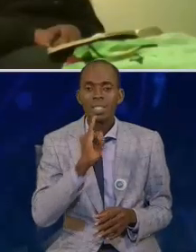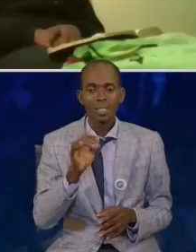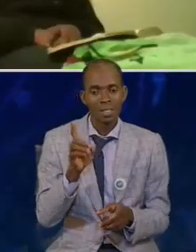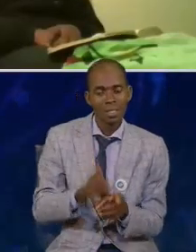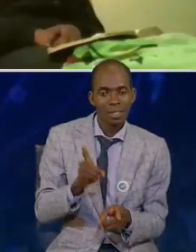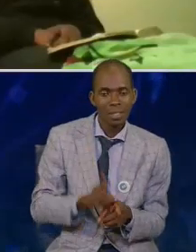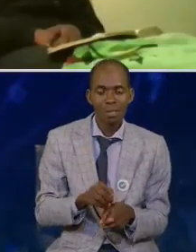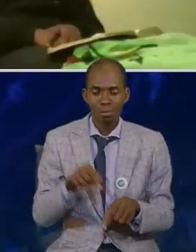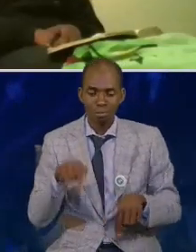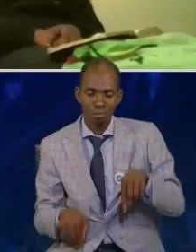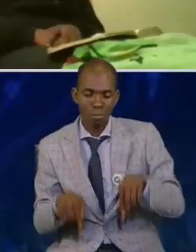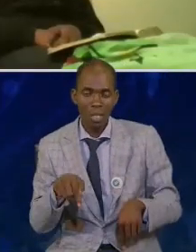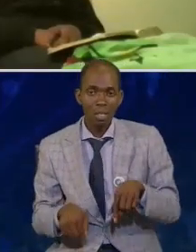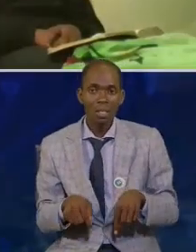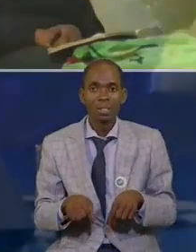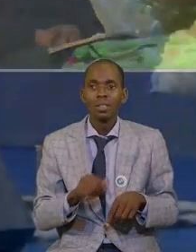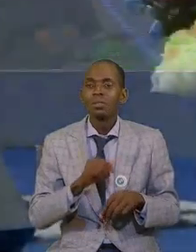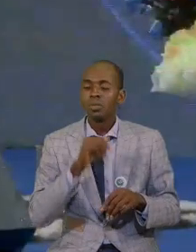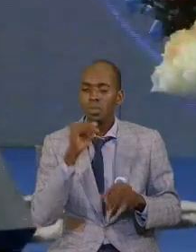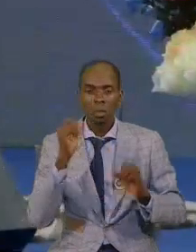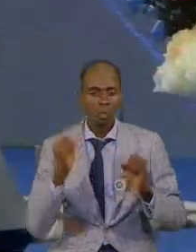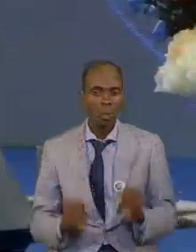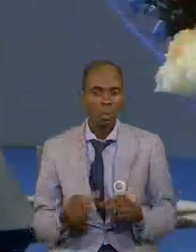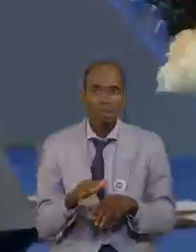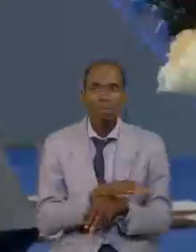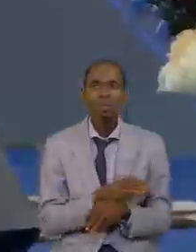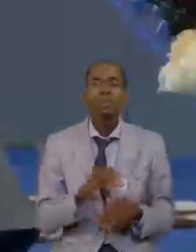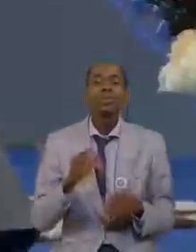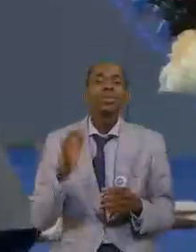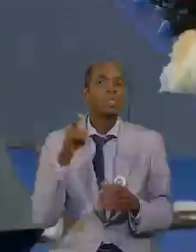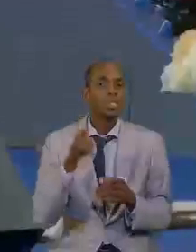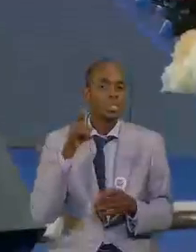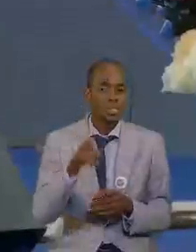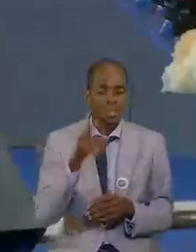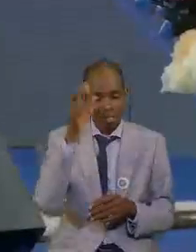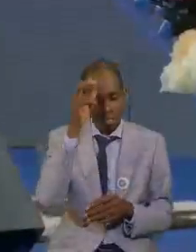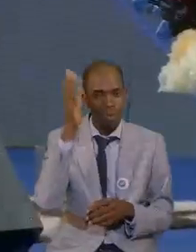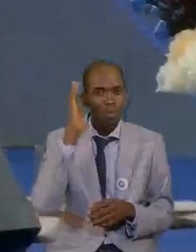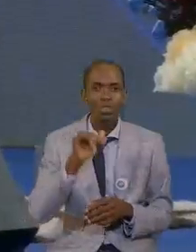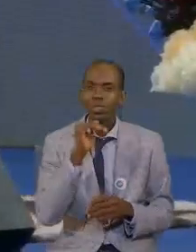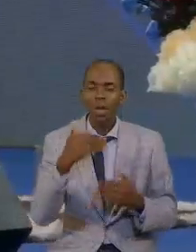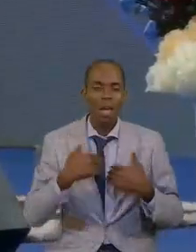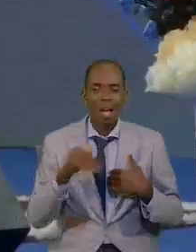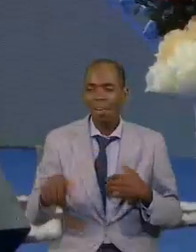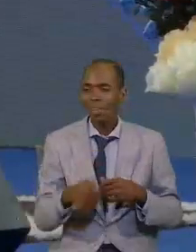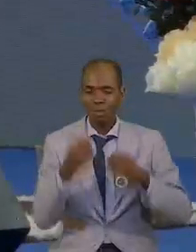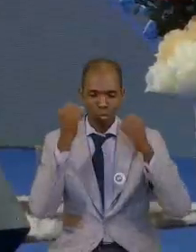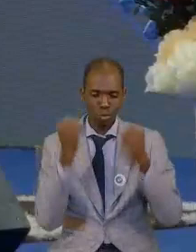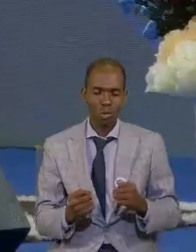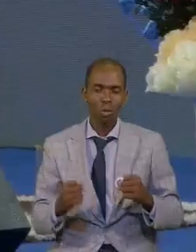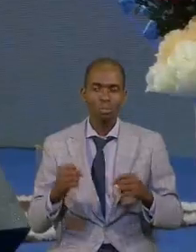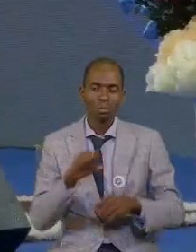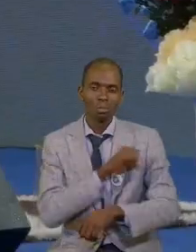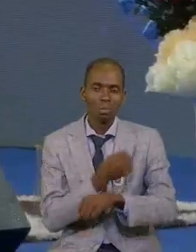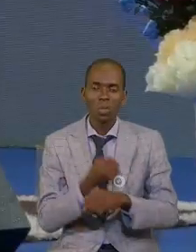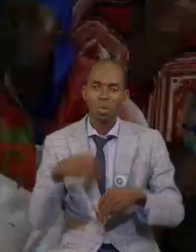powerless, paralyzed, even put to death, he will not have any active power over you anymore in